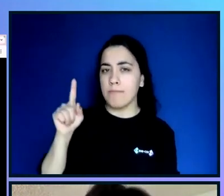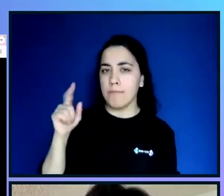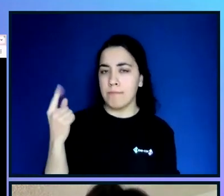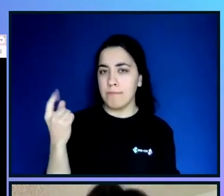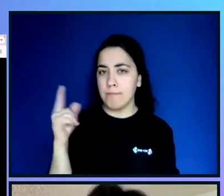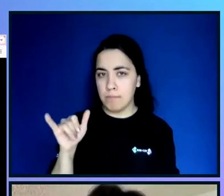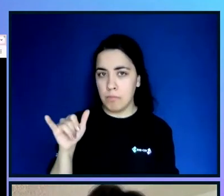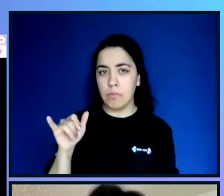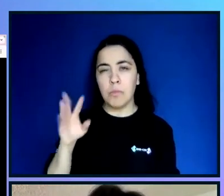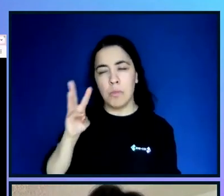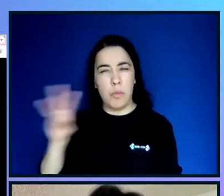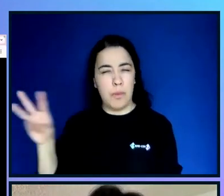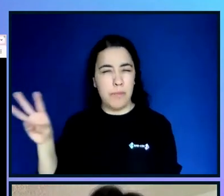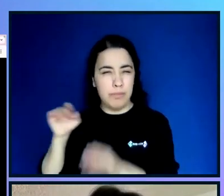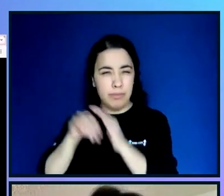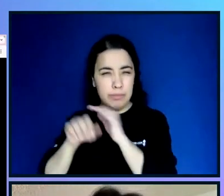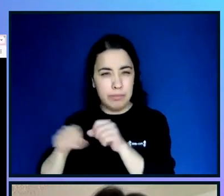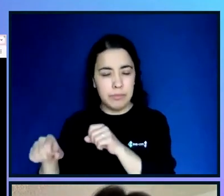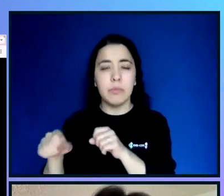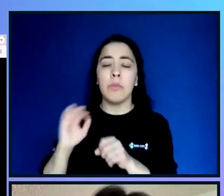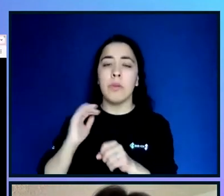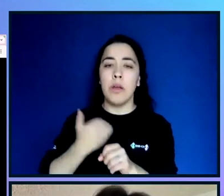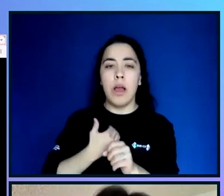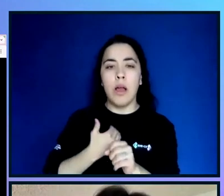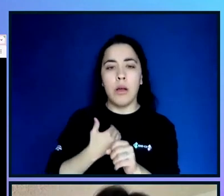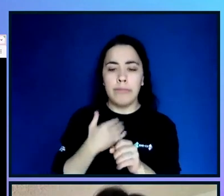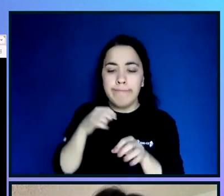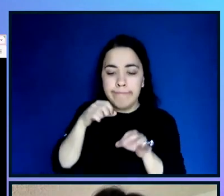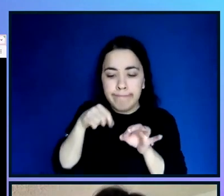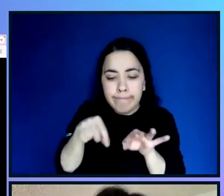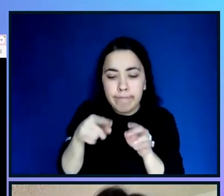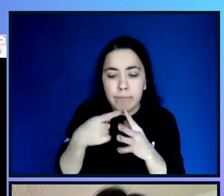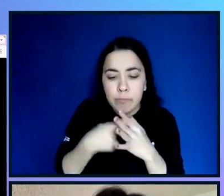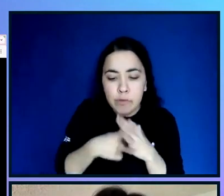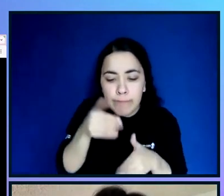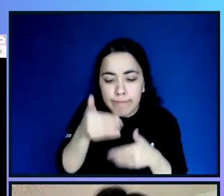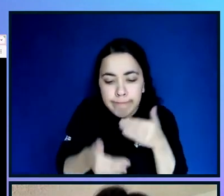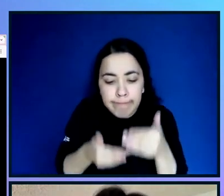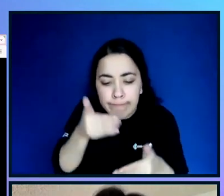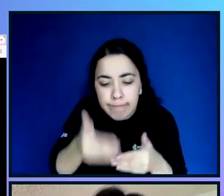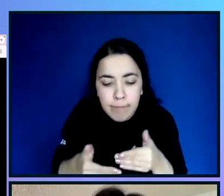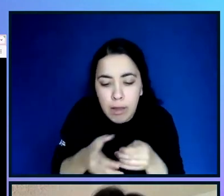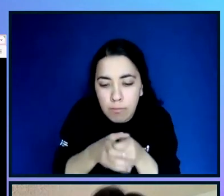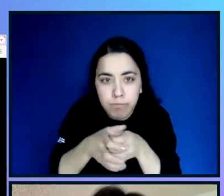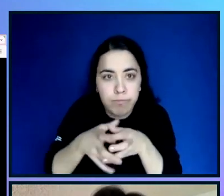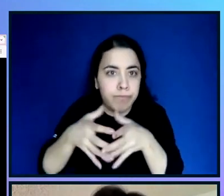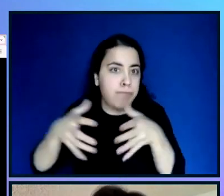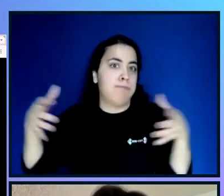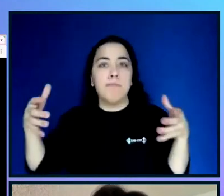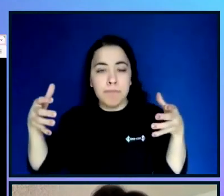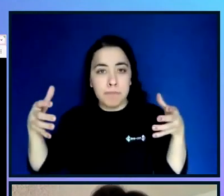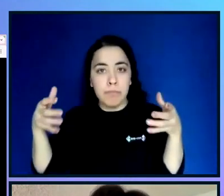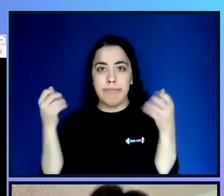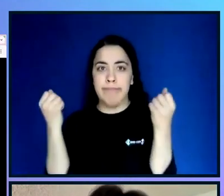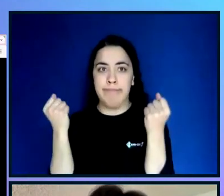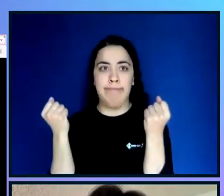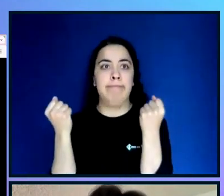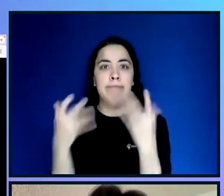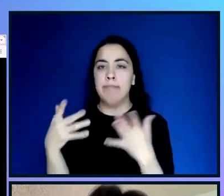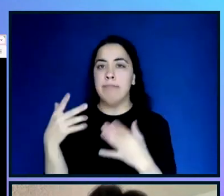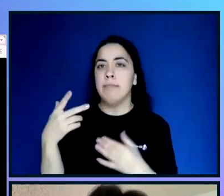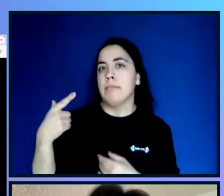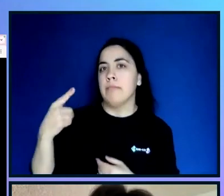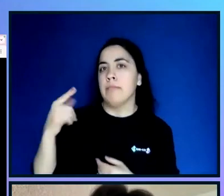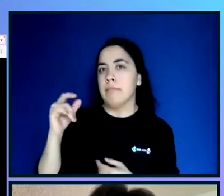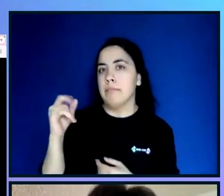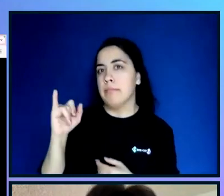education ecosystem has gone from small planted seeds to a maturing community garden supported by dozens of GitHub